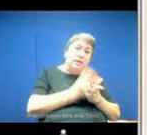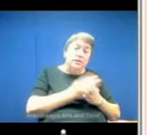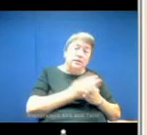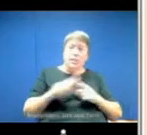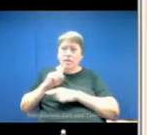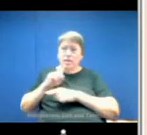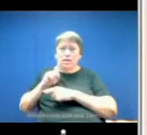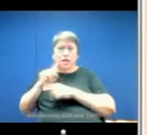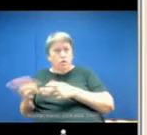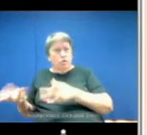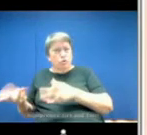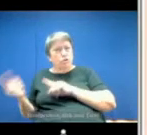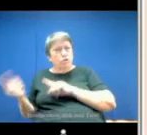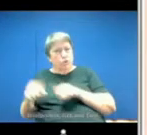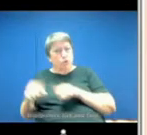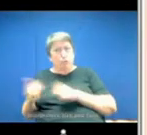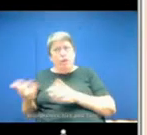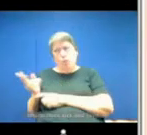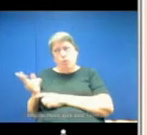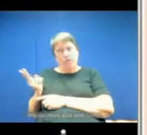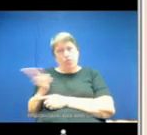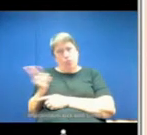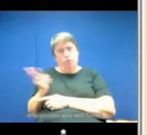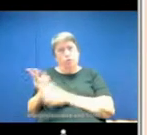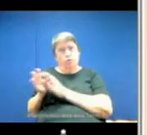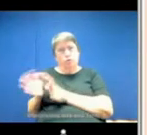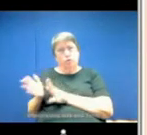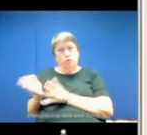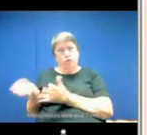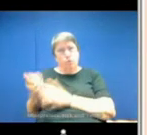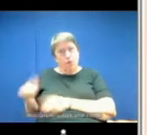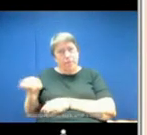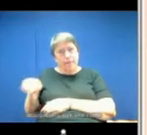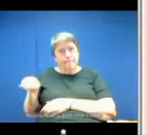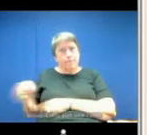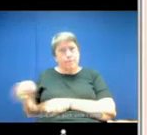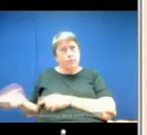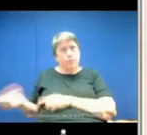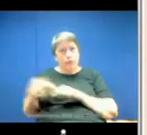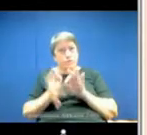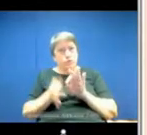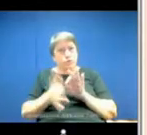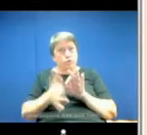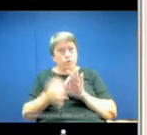the same 2 interpreters that they have been using at their table.